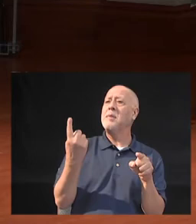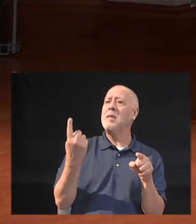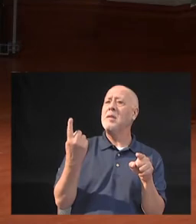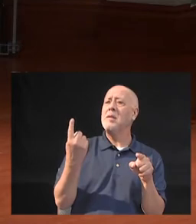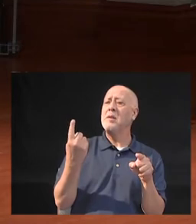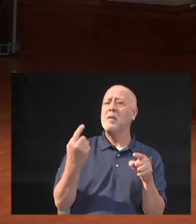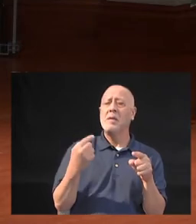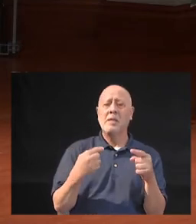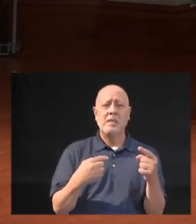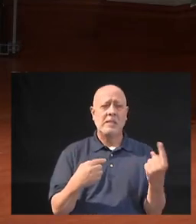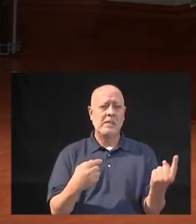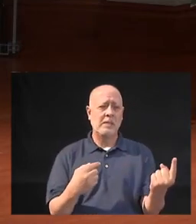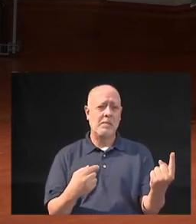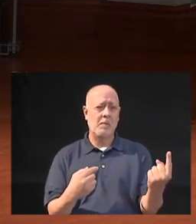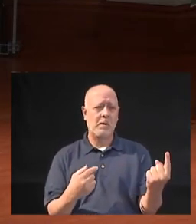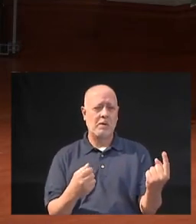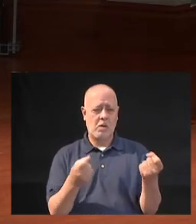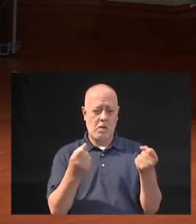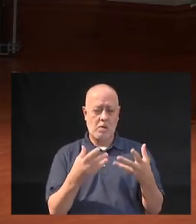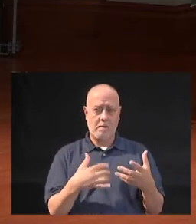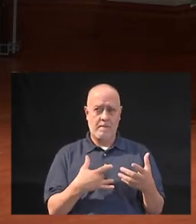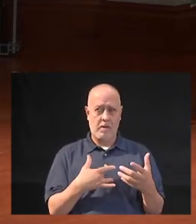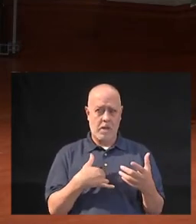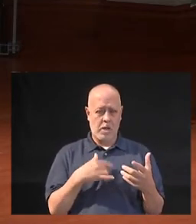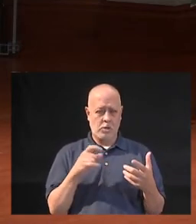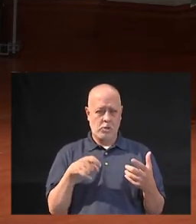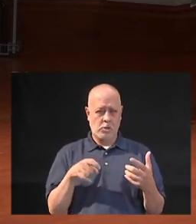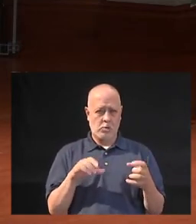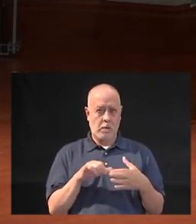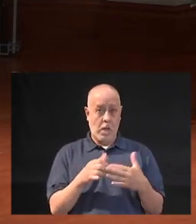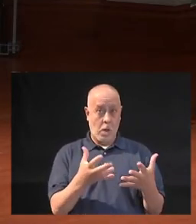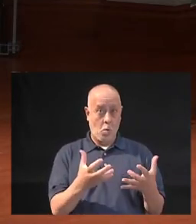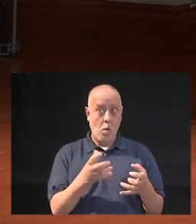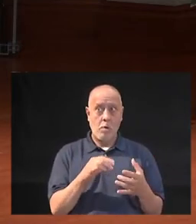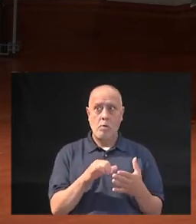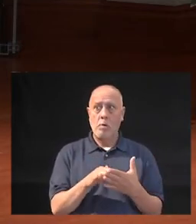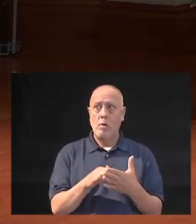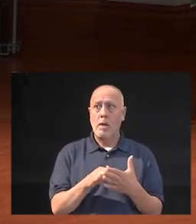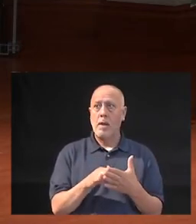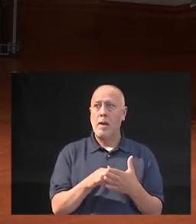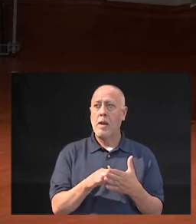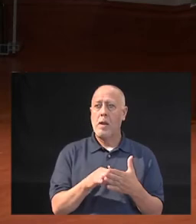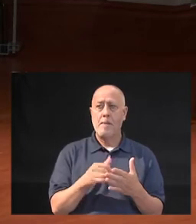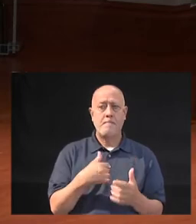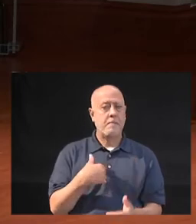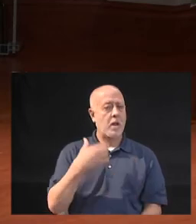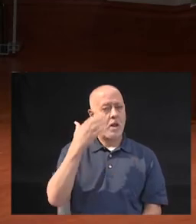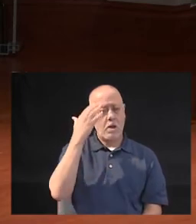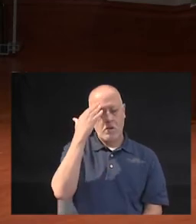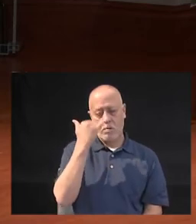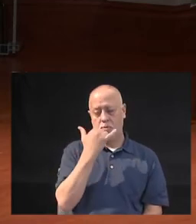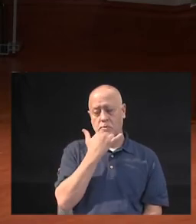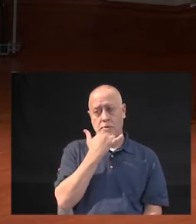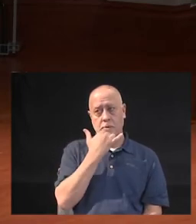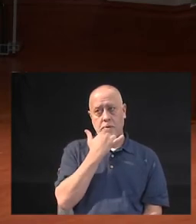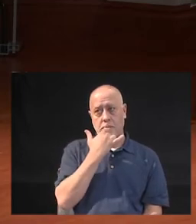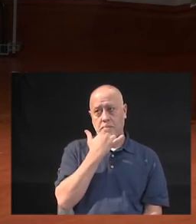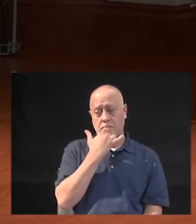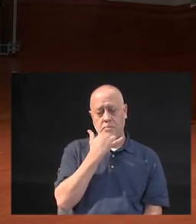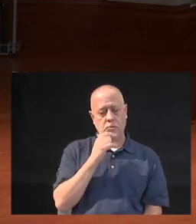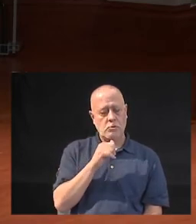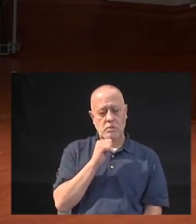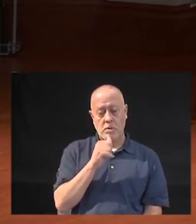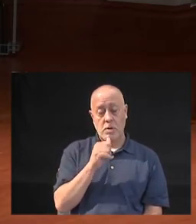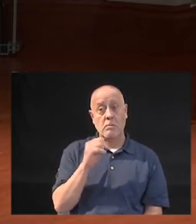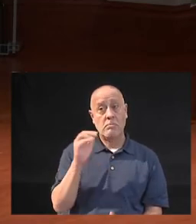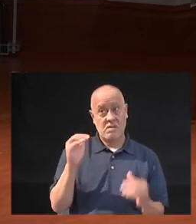someone causing you to feel like you should do something or you want to do something that you know you shouldn't do.